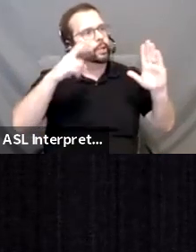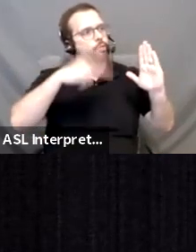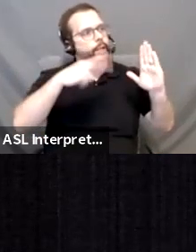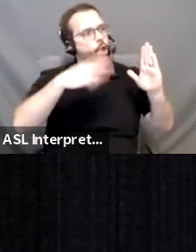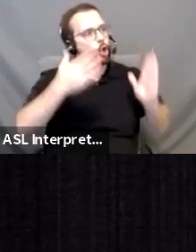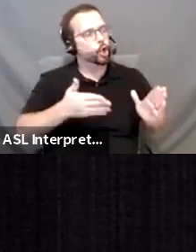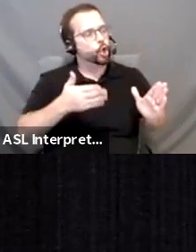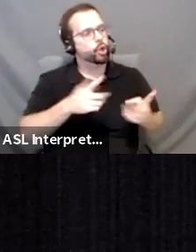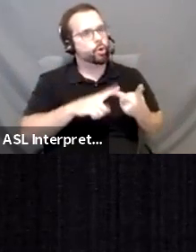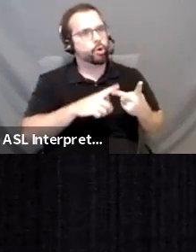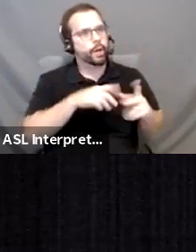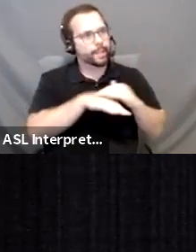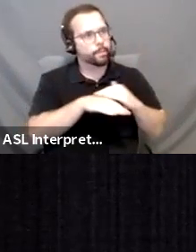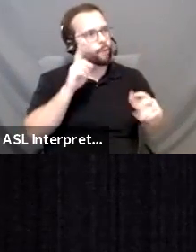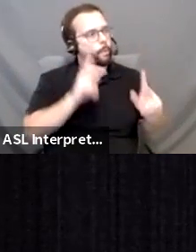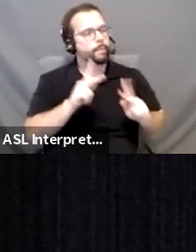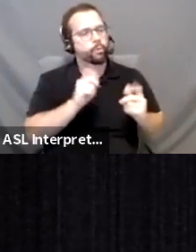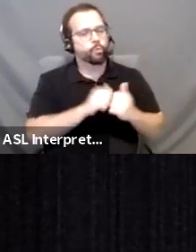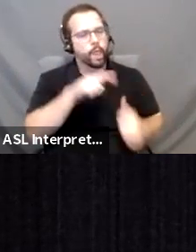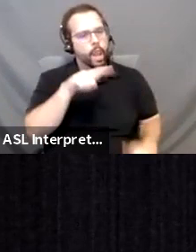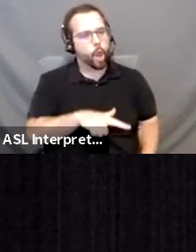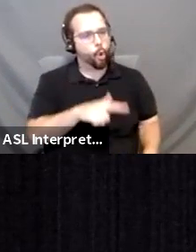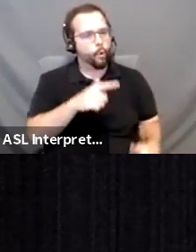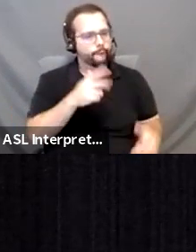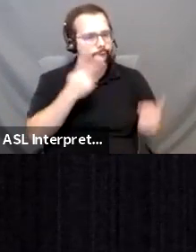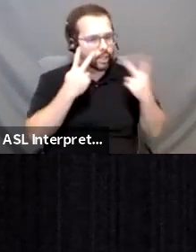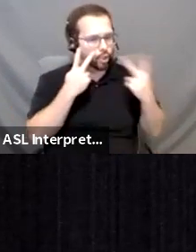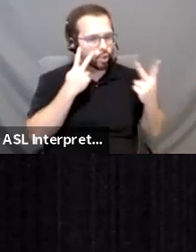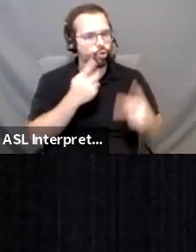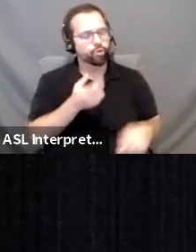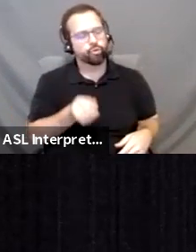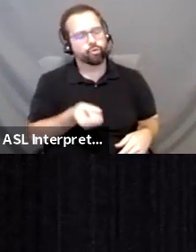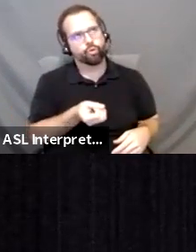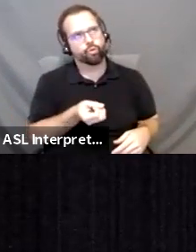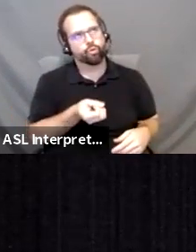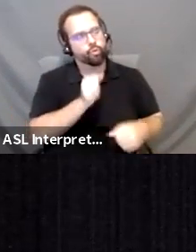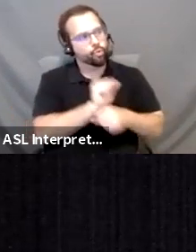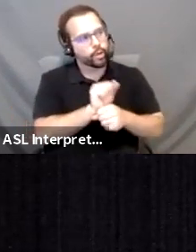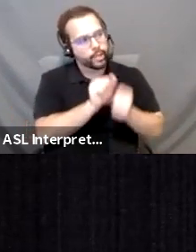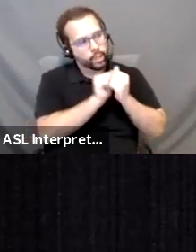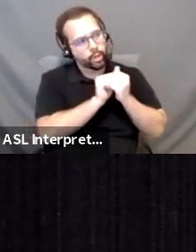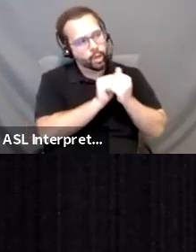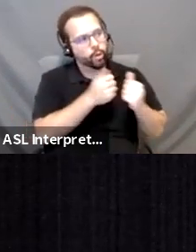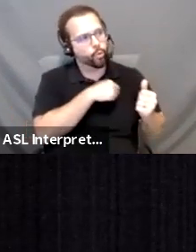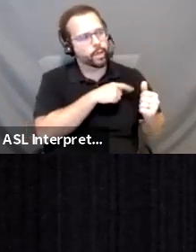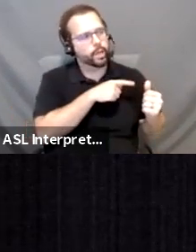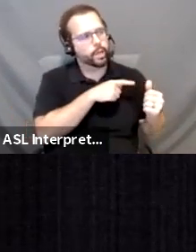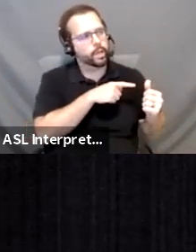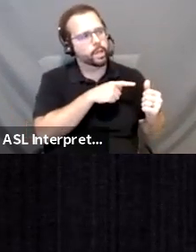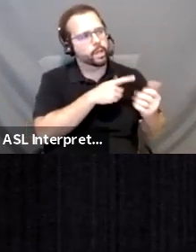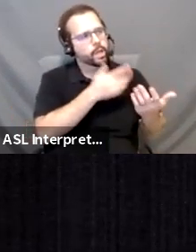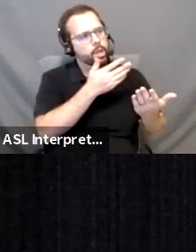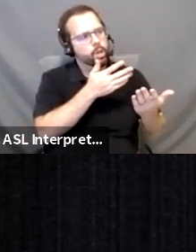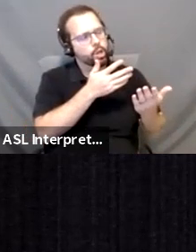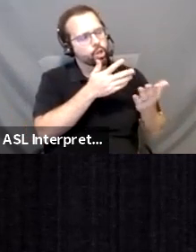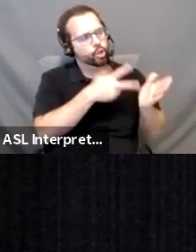with low vision. So working together, we were able to kind of proofread each other and say,